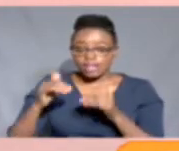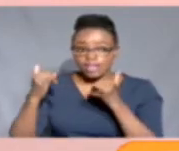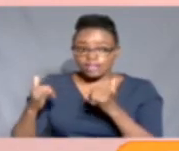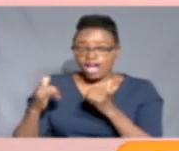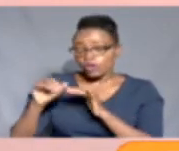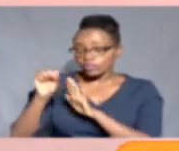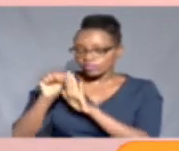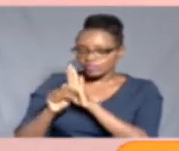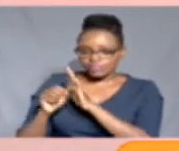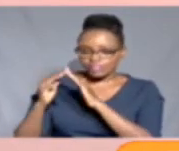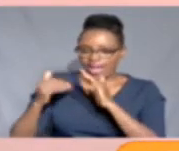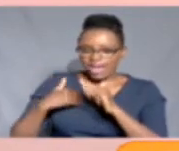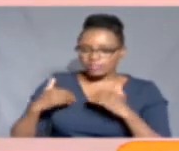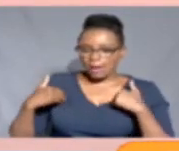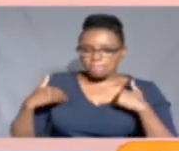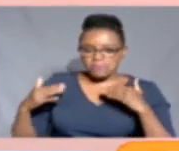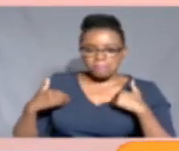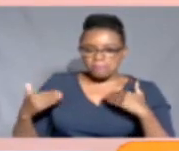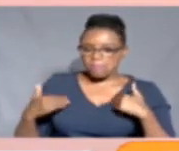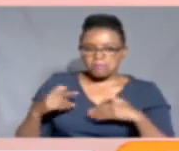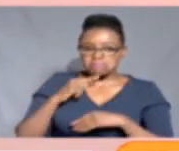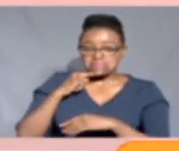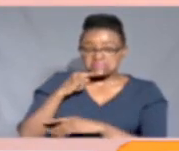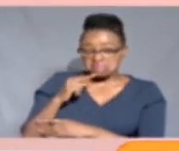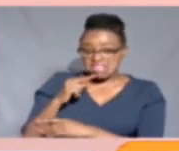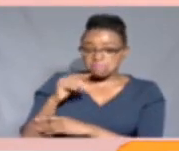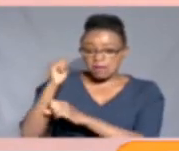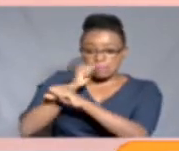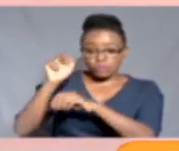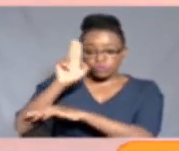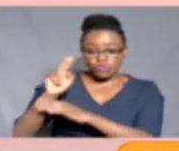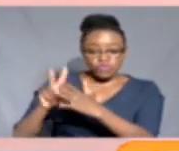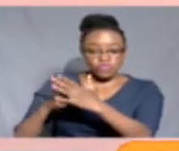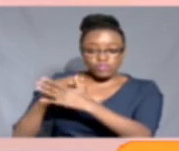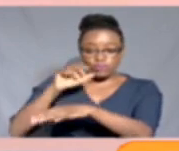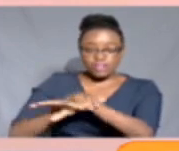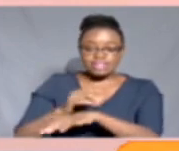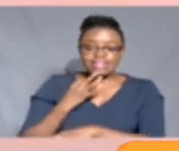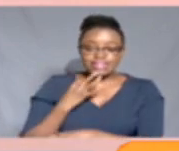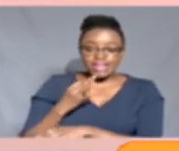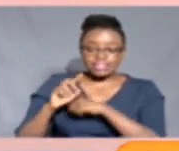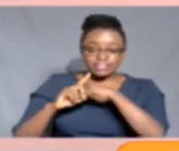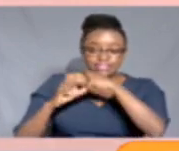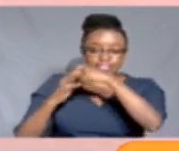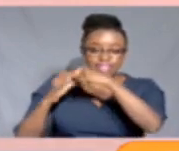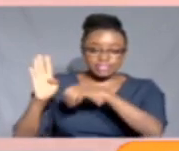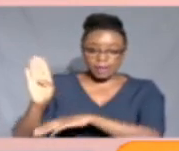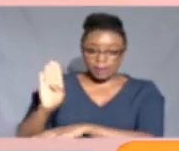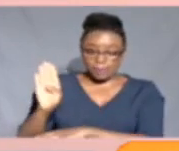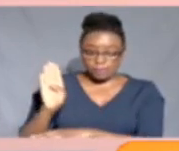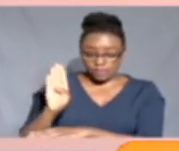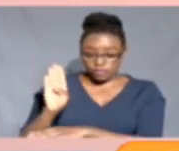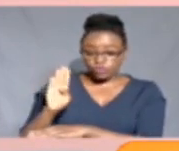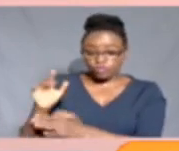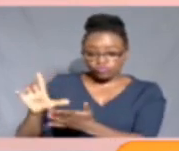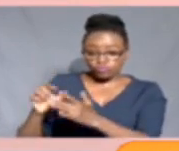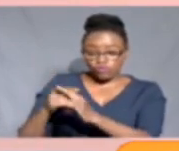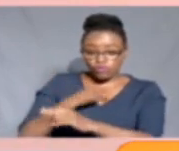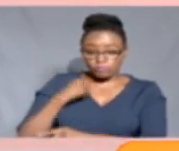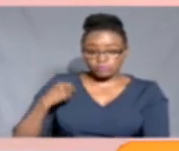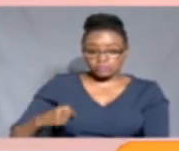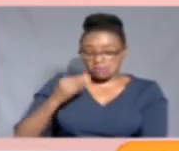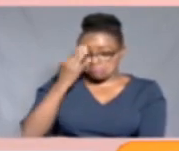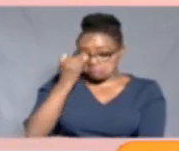Now, State House has denied reports that President Uhuru Kenyatta failed to get a 368 billion shilling loan from